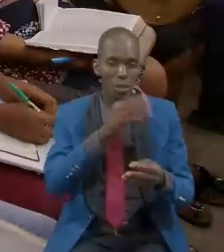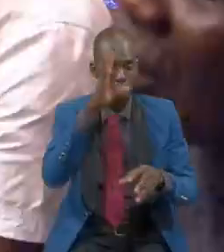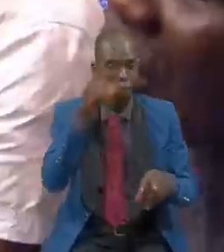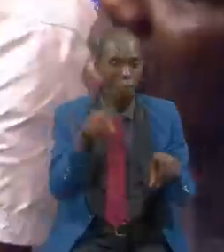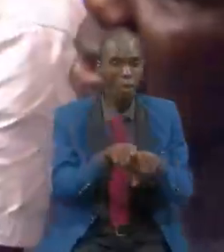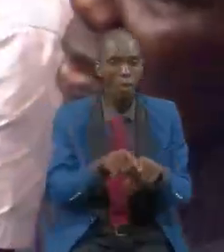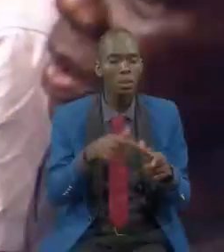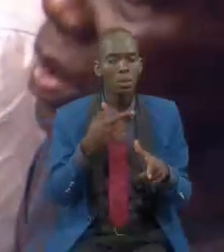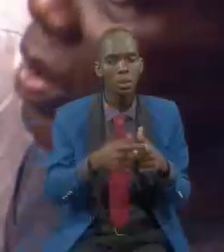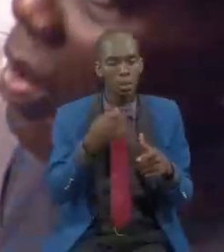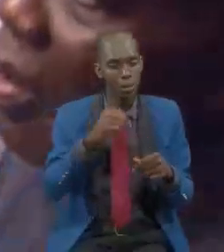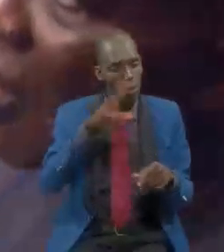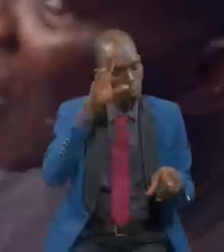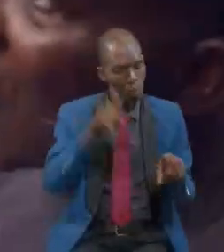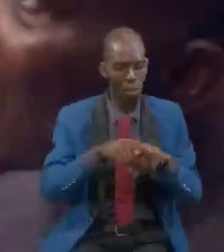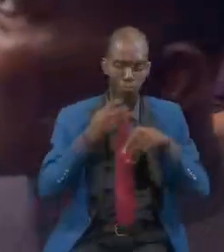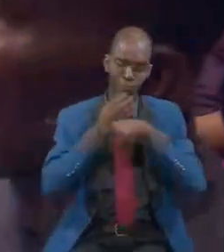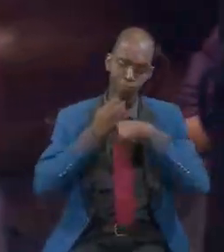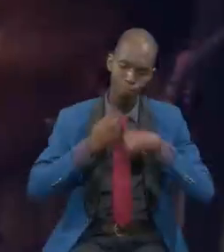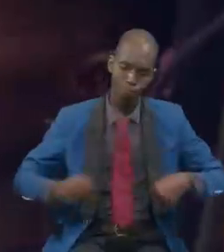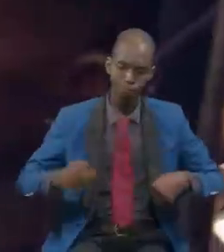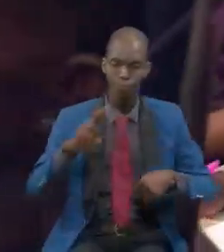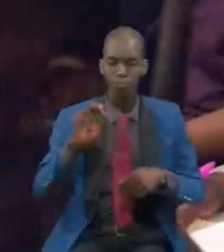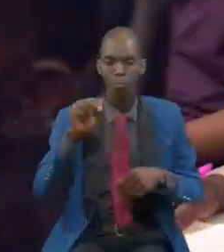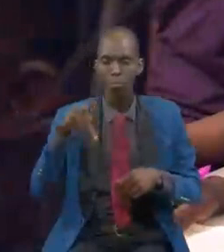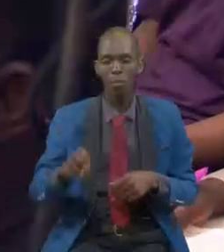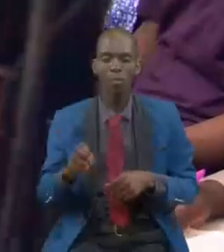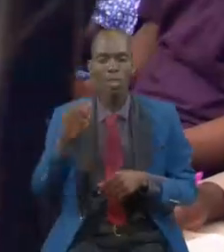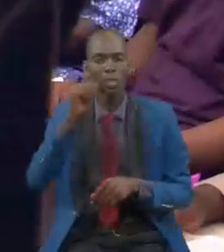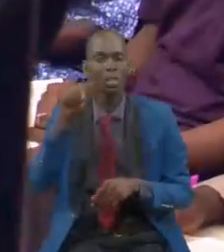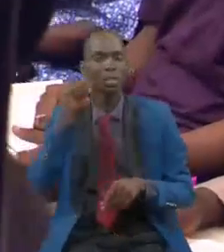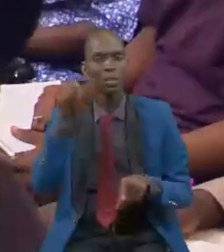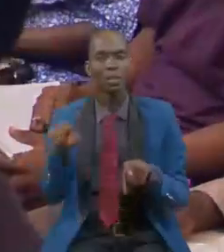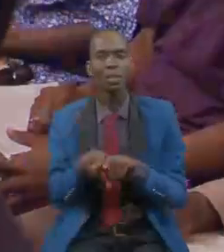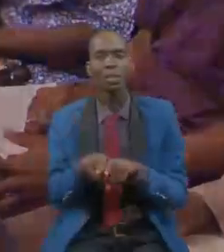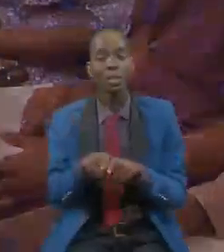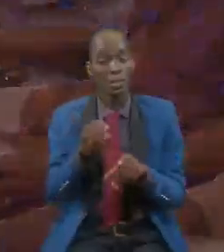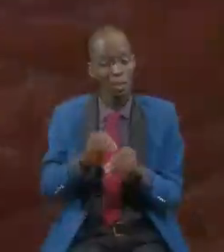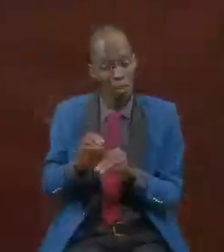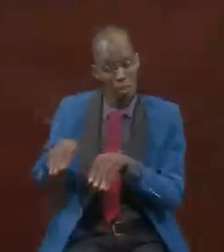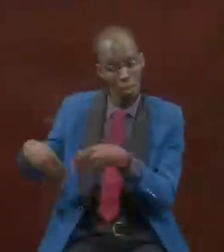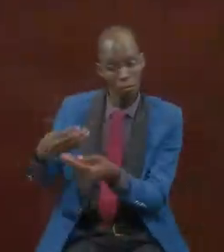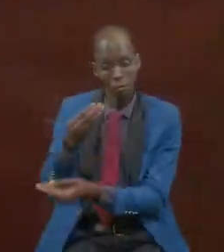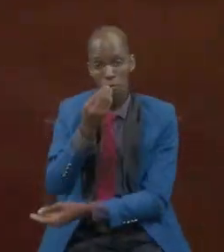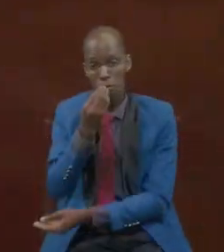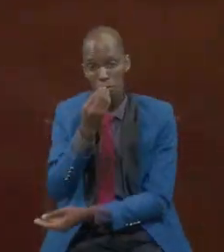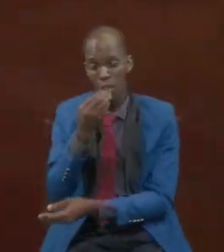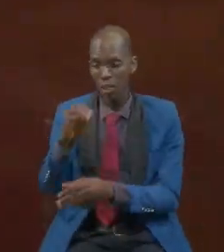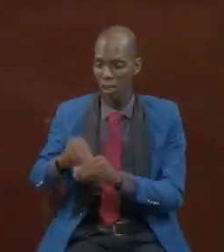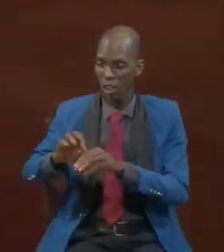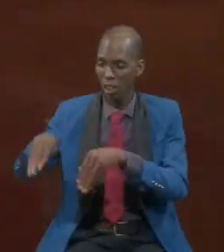thenand her and messed her up in giving food in giving